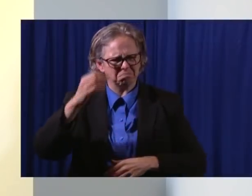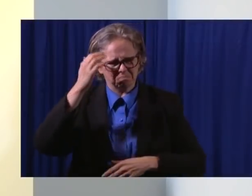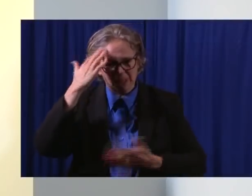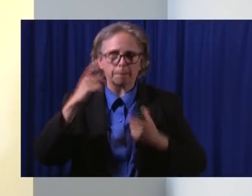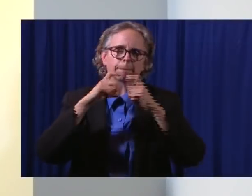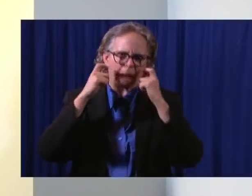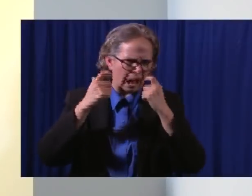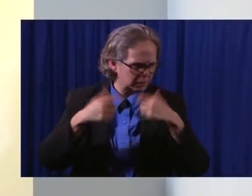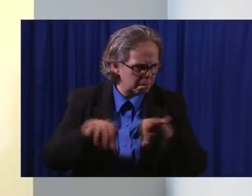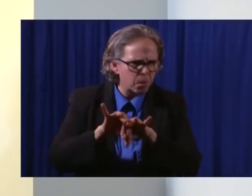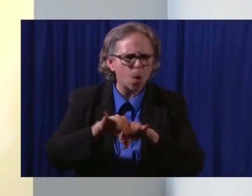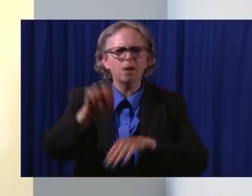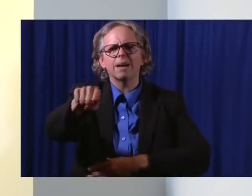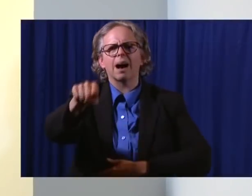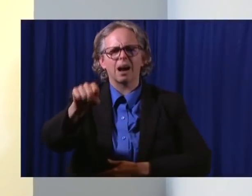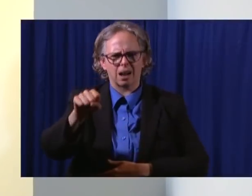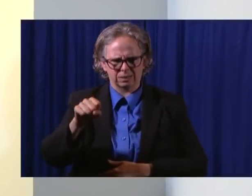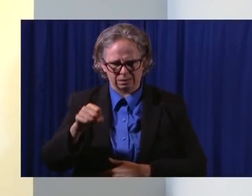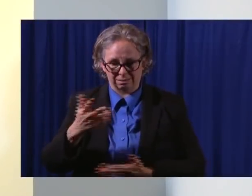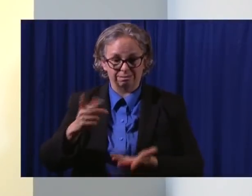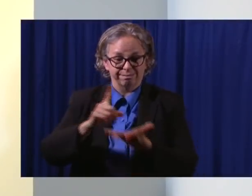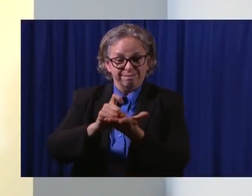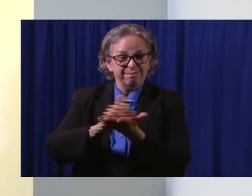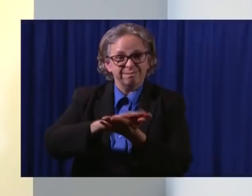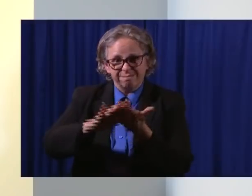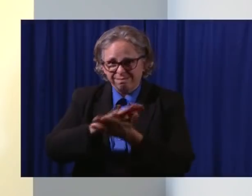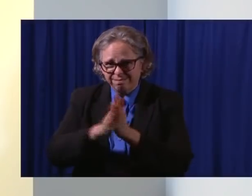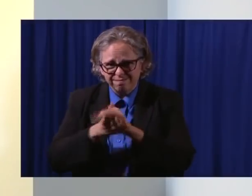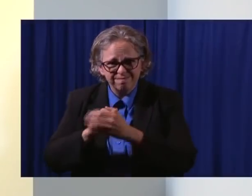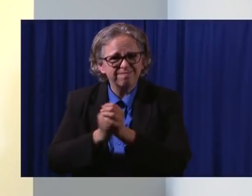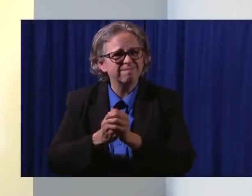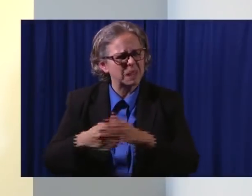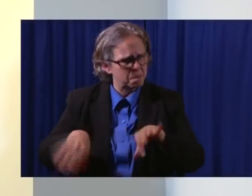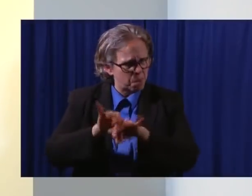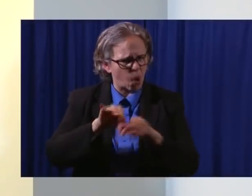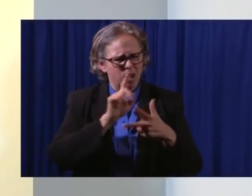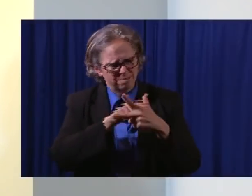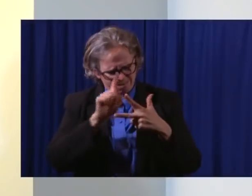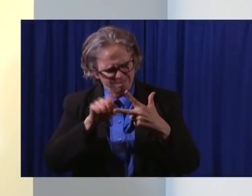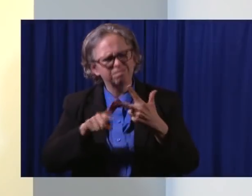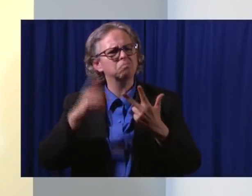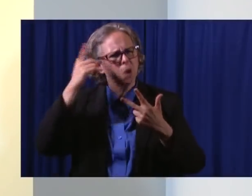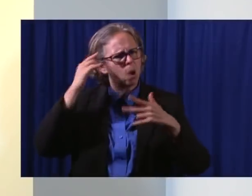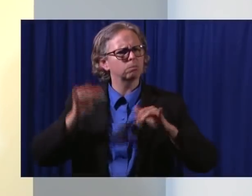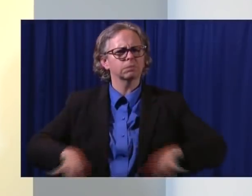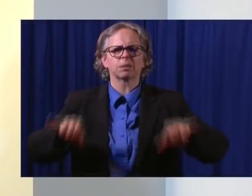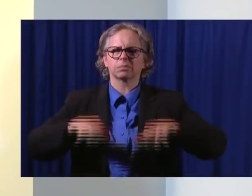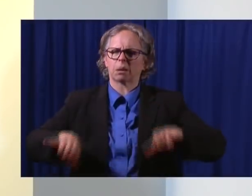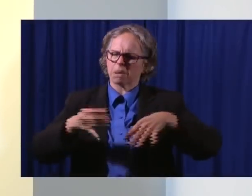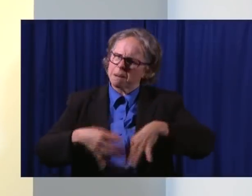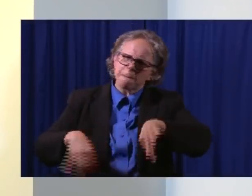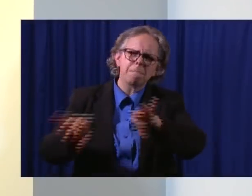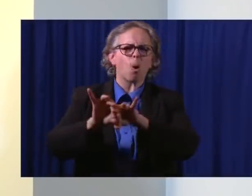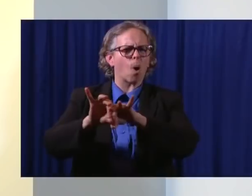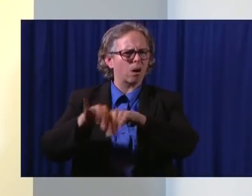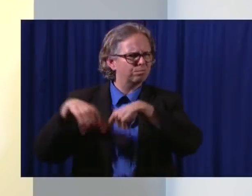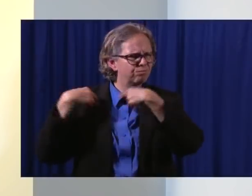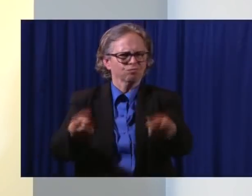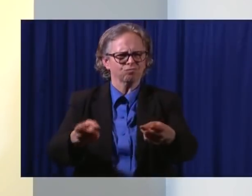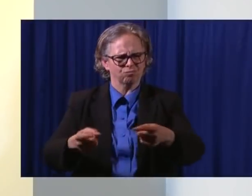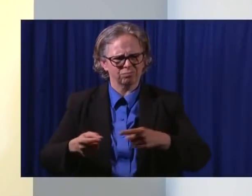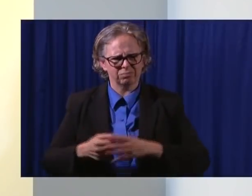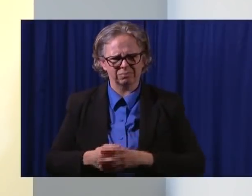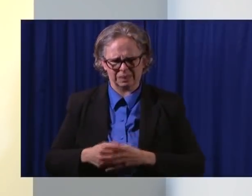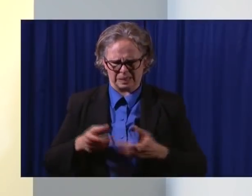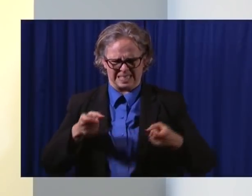and it's so very important to manage the virus that we continue to do